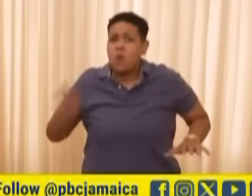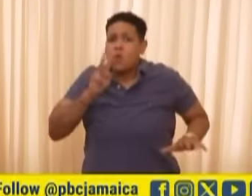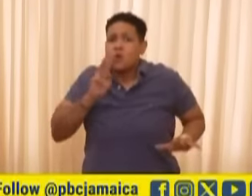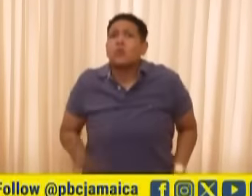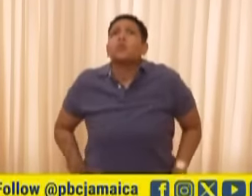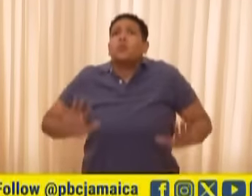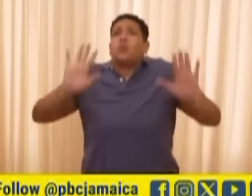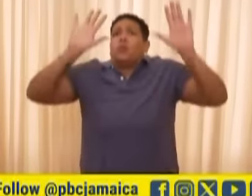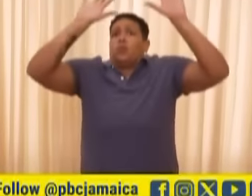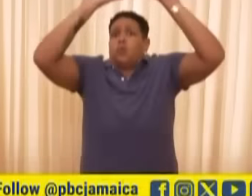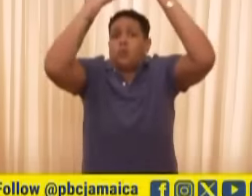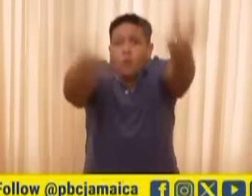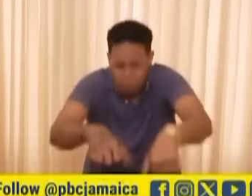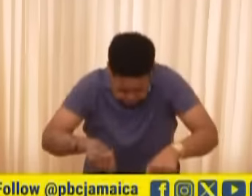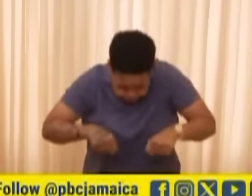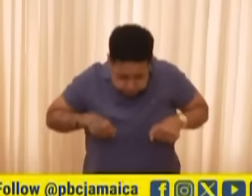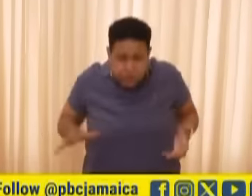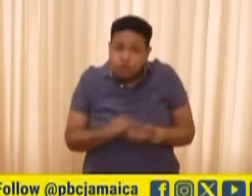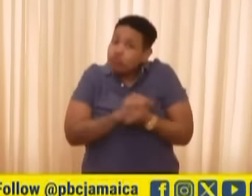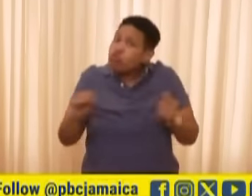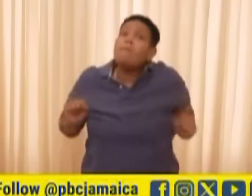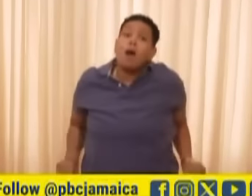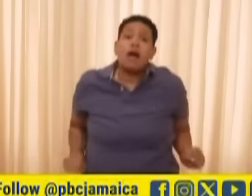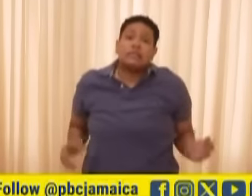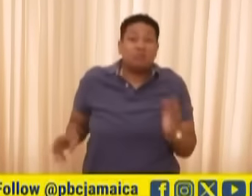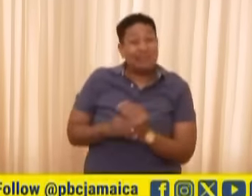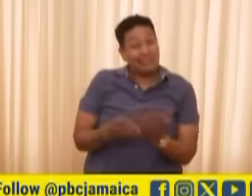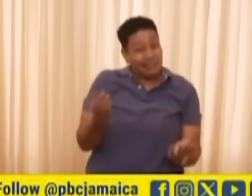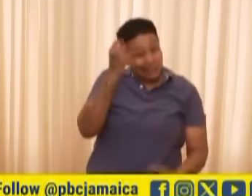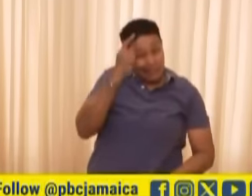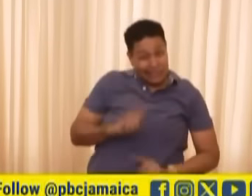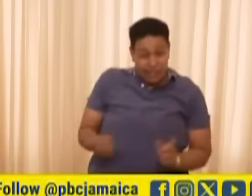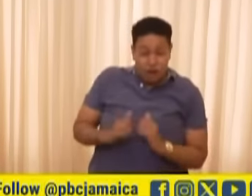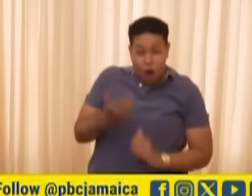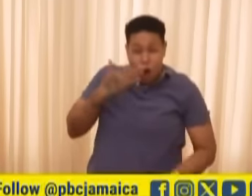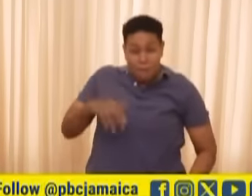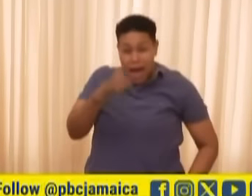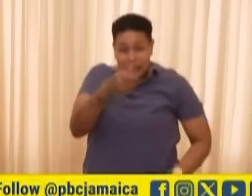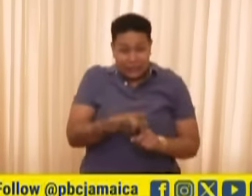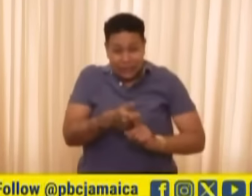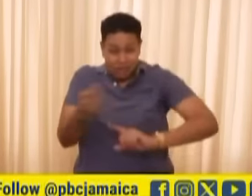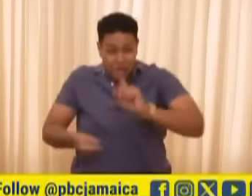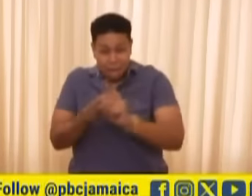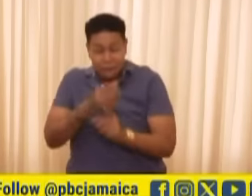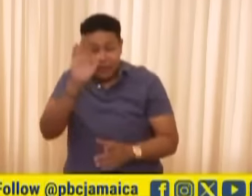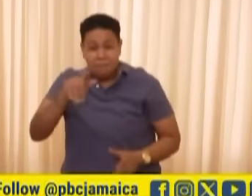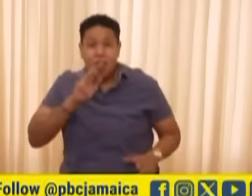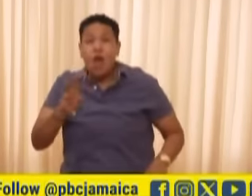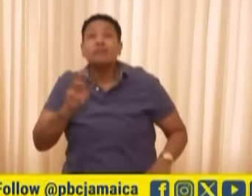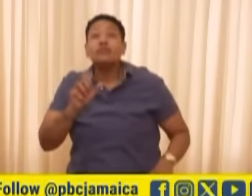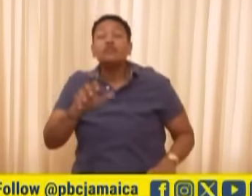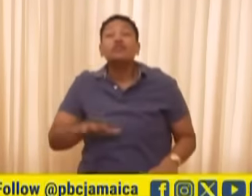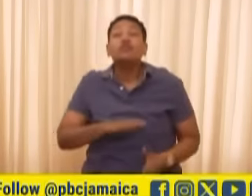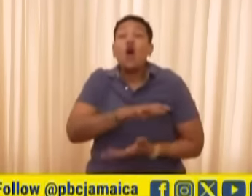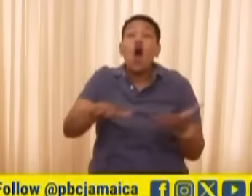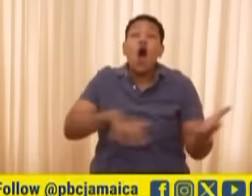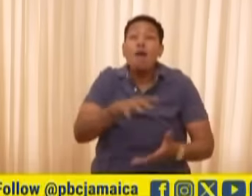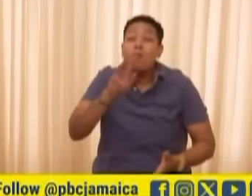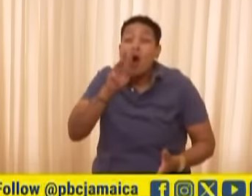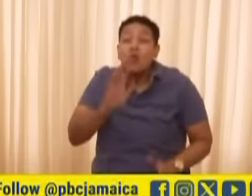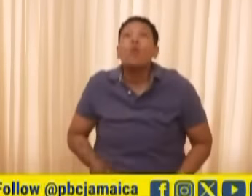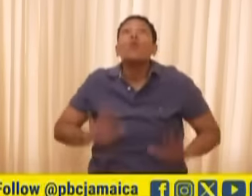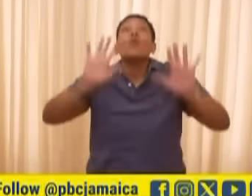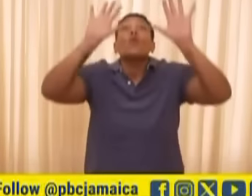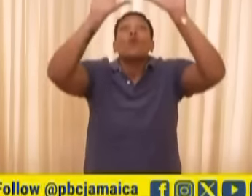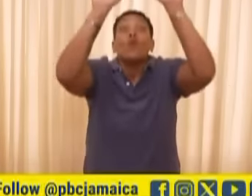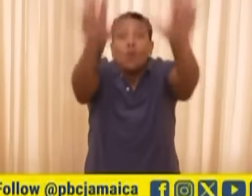real potential. What will make a difference in terms of how badly you're affected by the storm surge is where exactly the